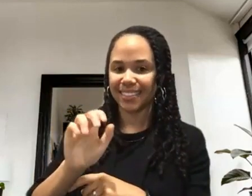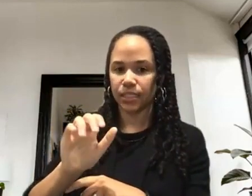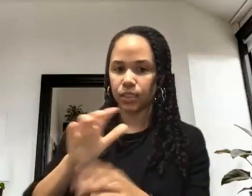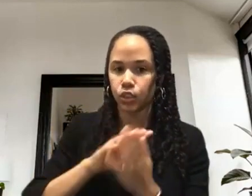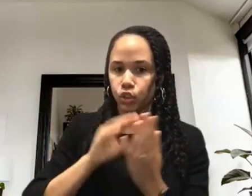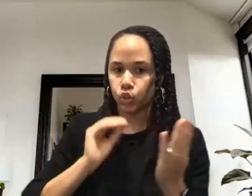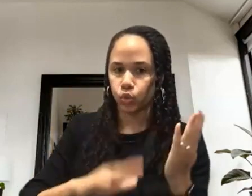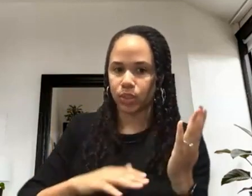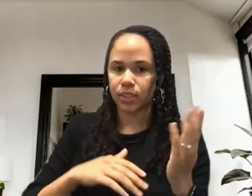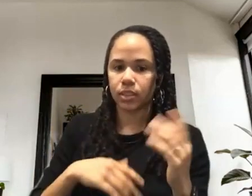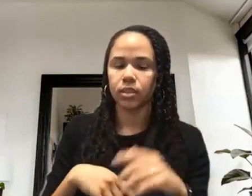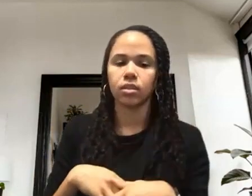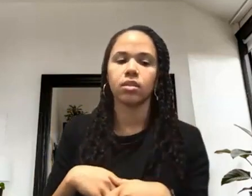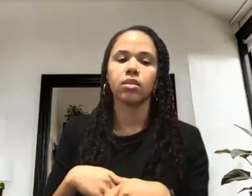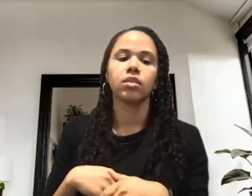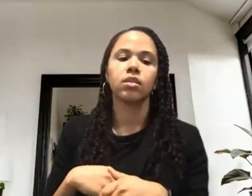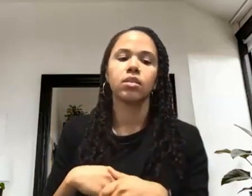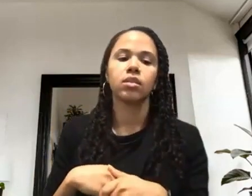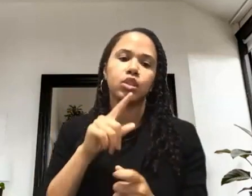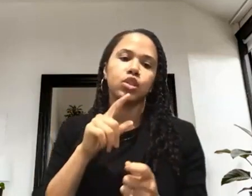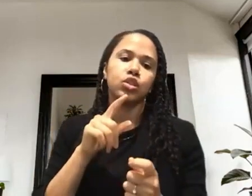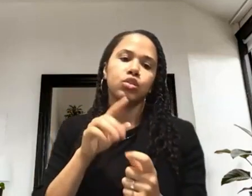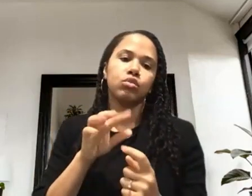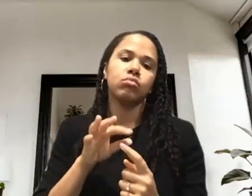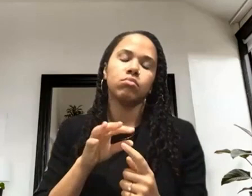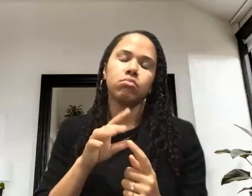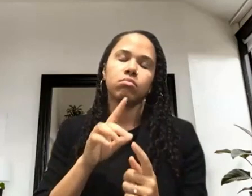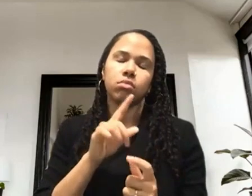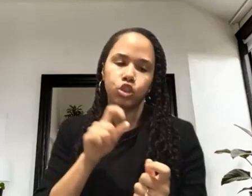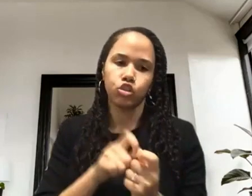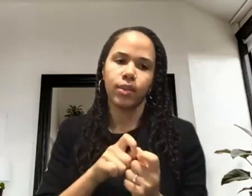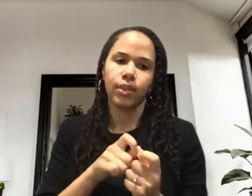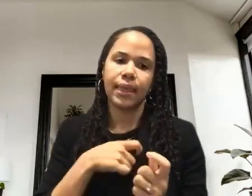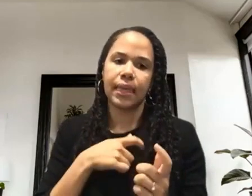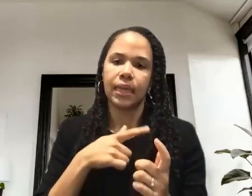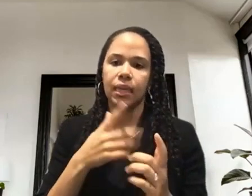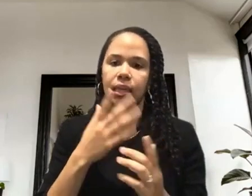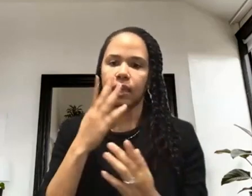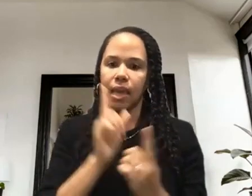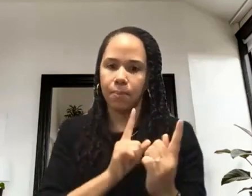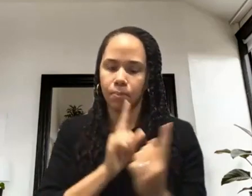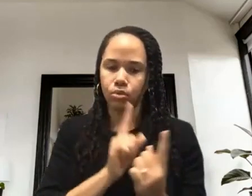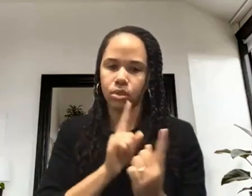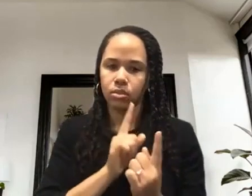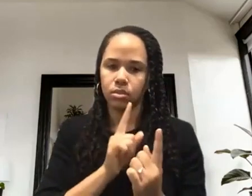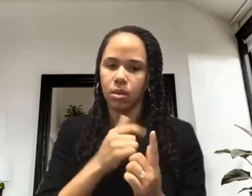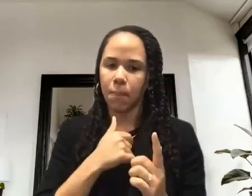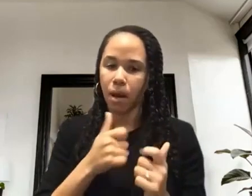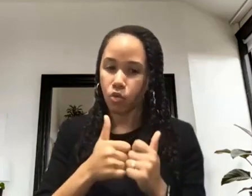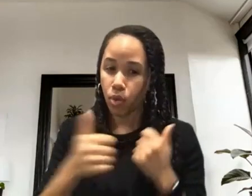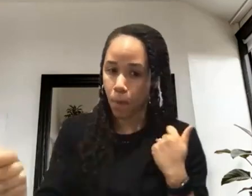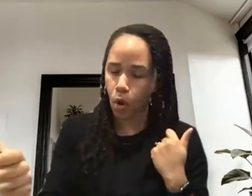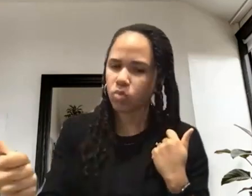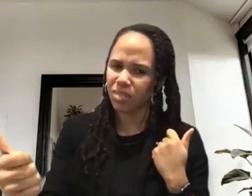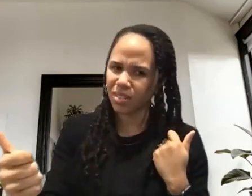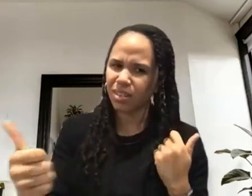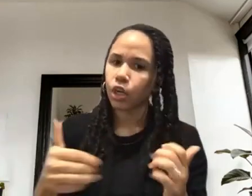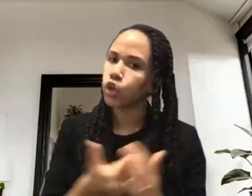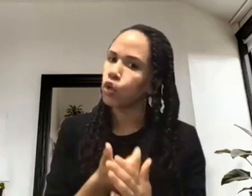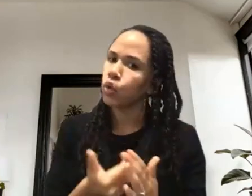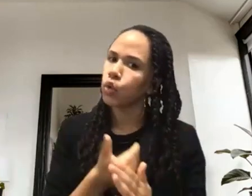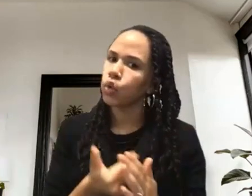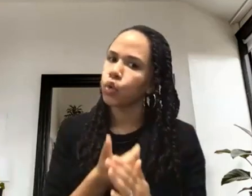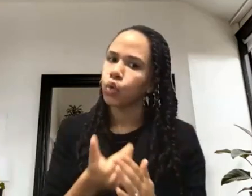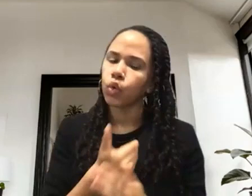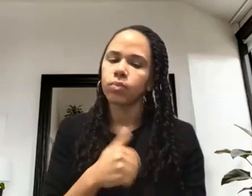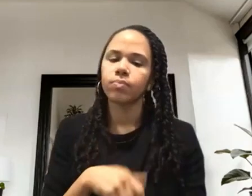students is certainly it's in person. The remote thing was very new. We didn't find anybody else doing that yet. We did talk to